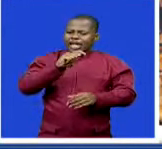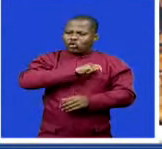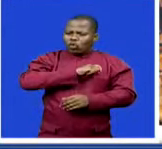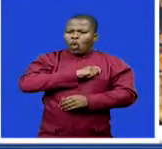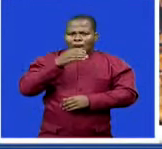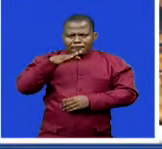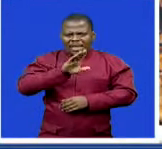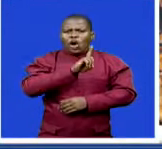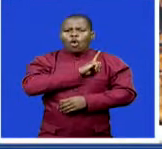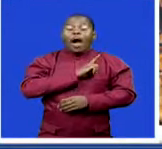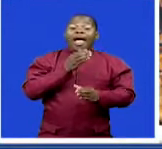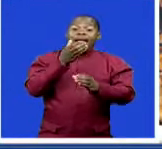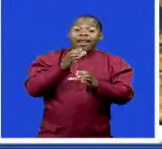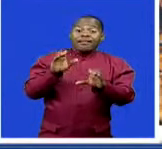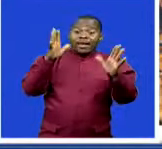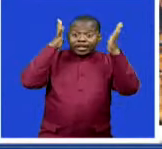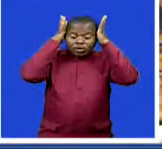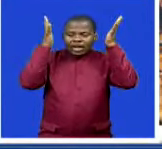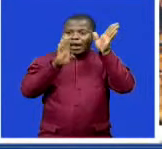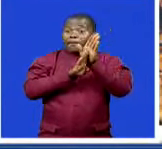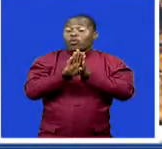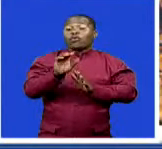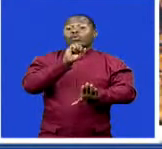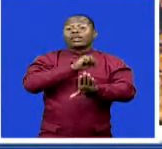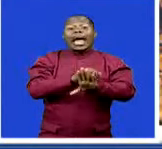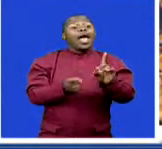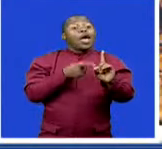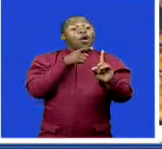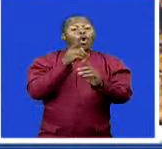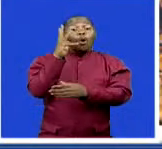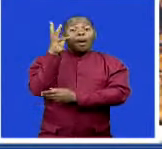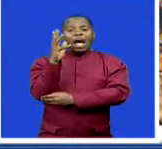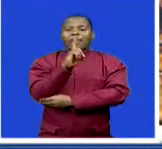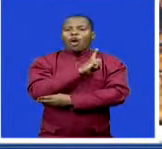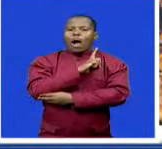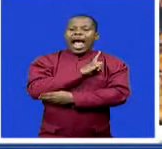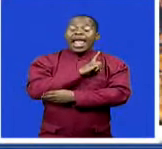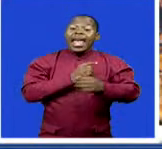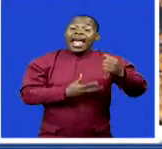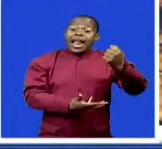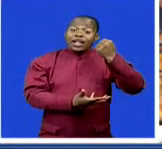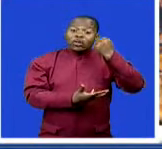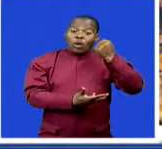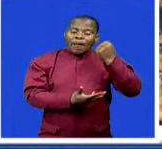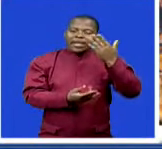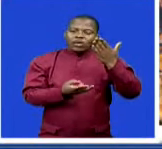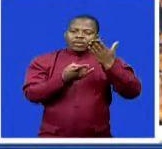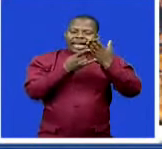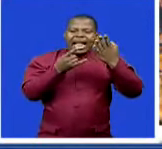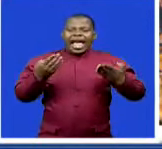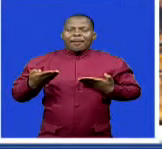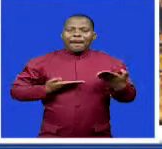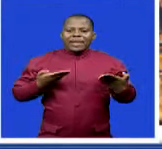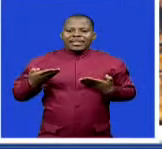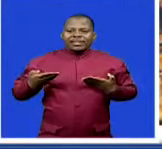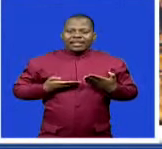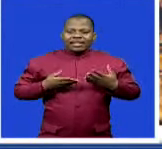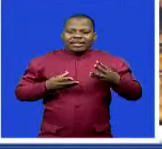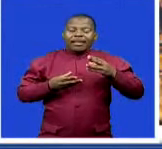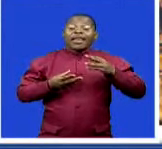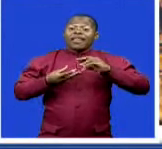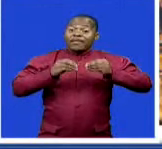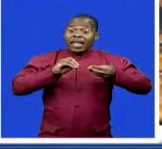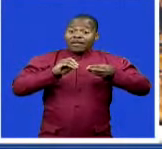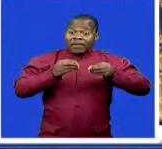Majesty was addressing the nation when he officially launched the Reconstruction Fund. In the event, 342